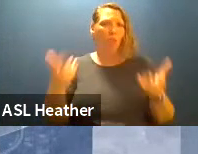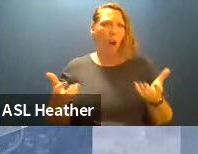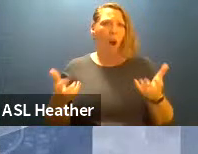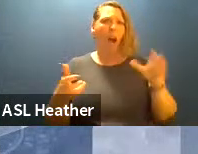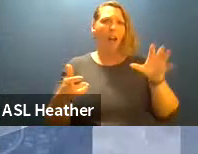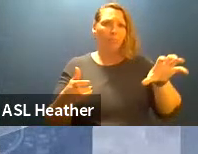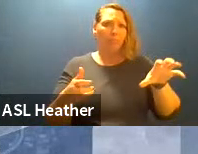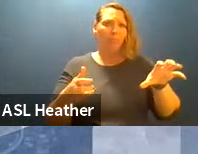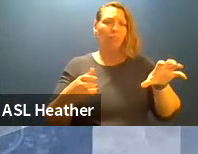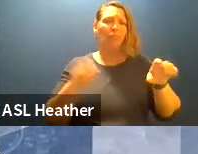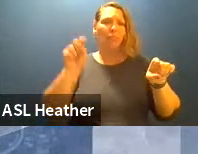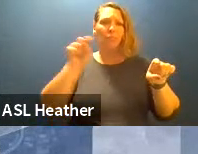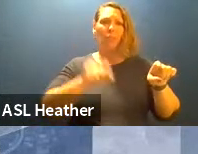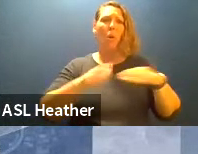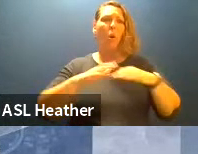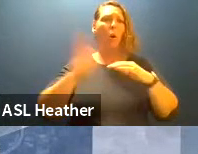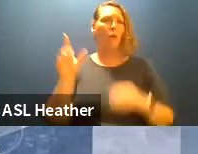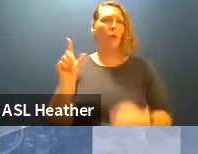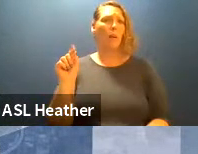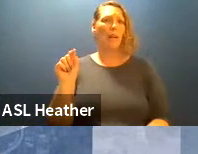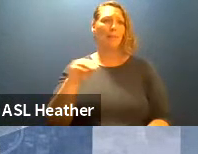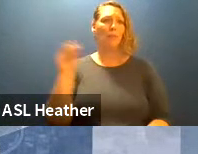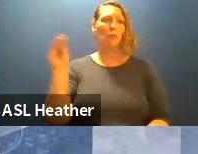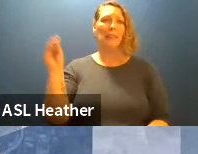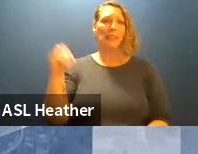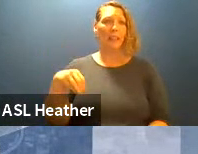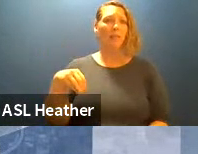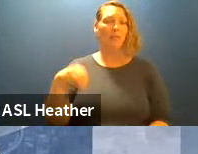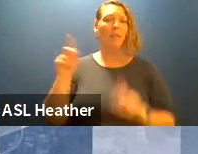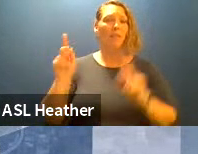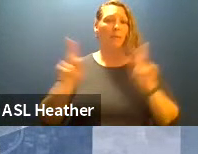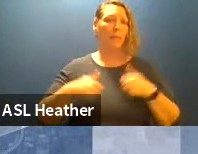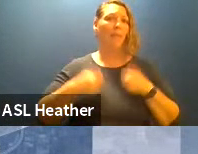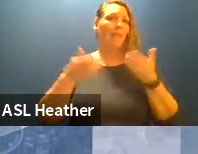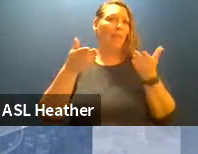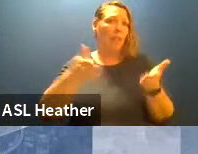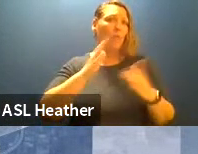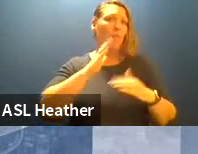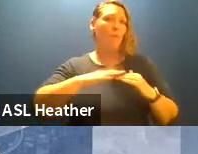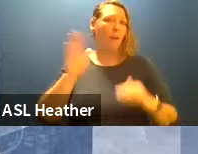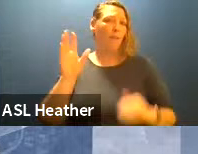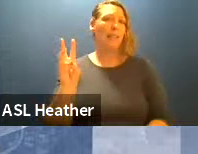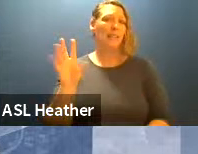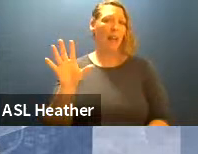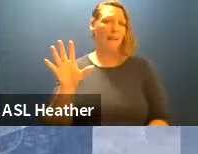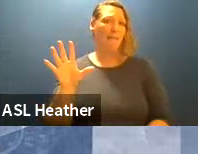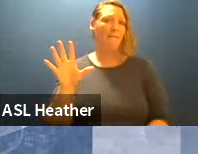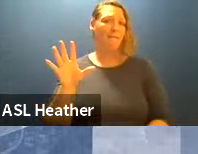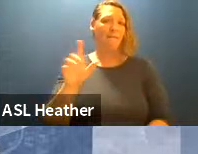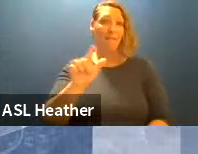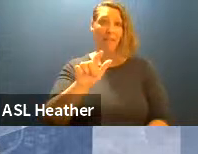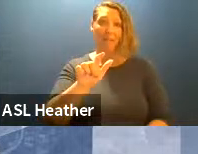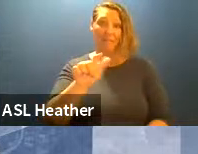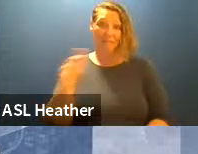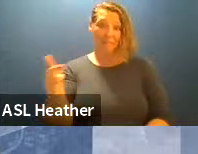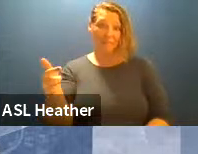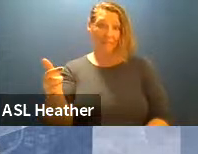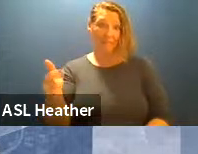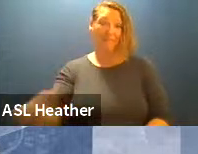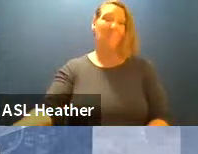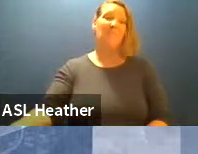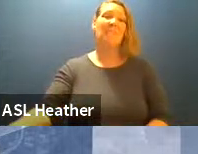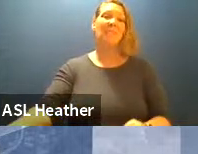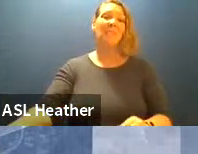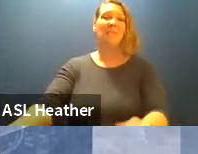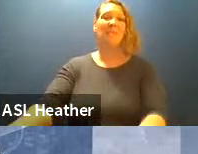where over 20% of folks living there are over 65. And I see Yolanda has a question